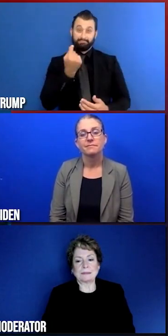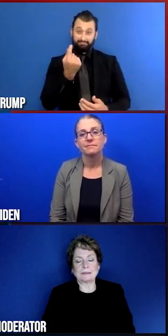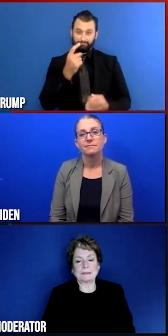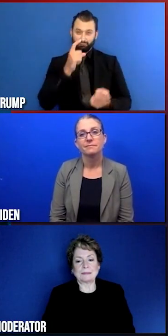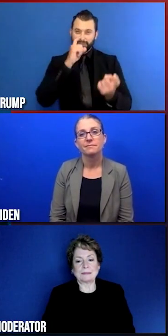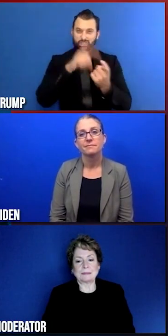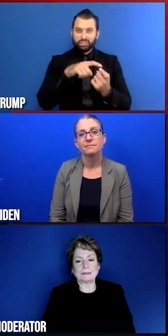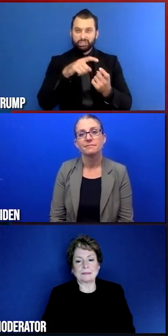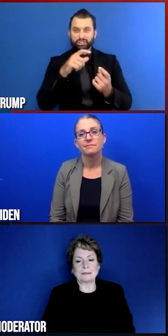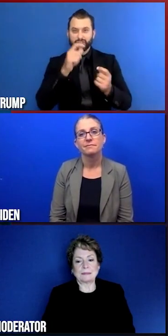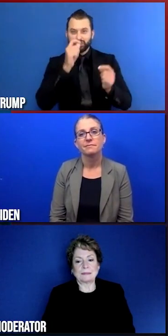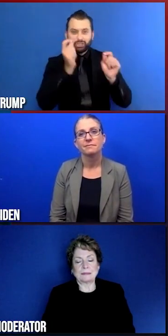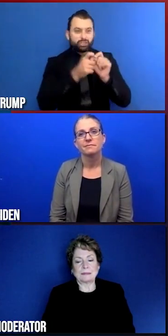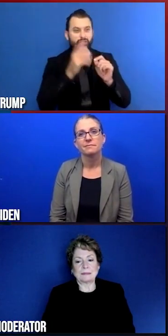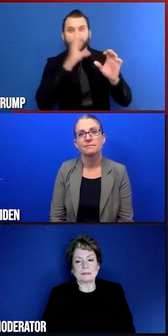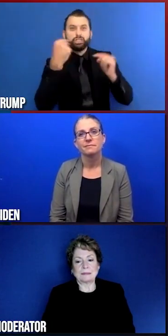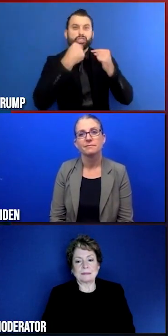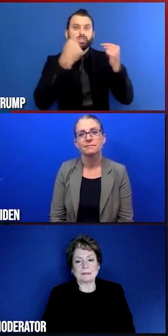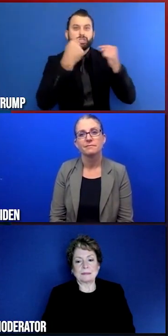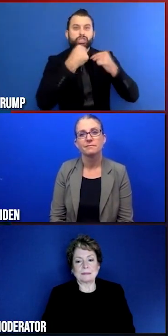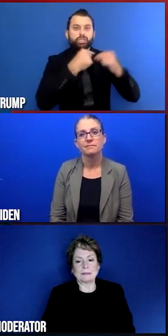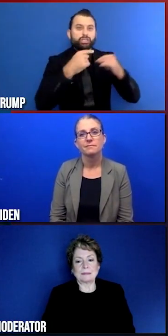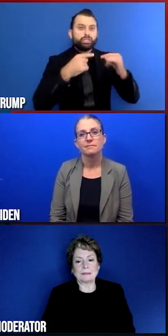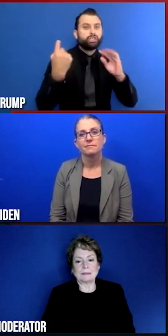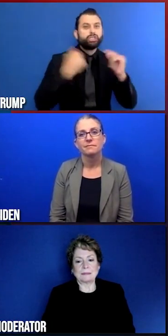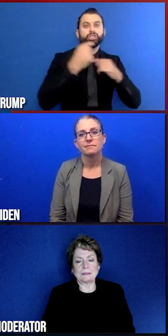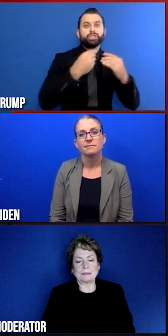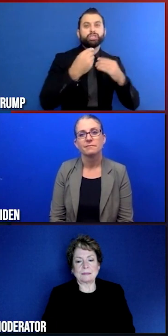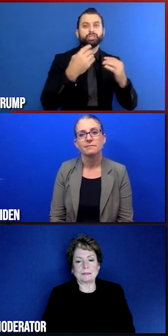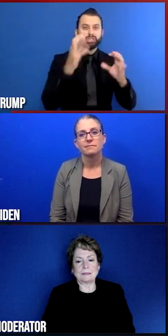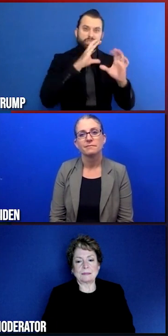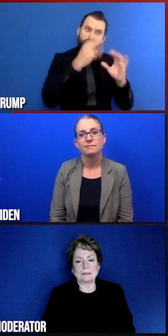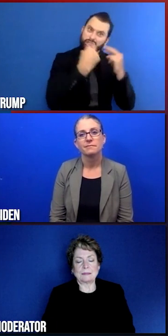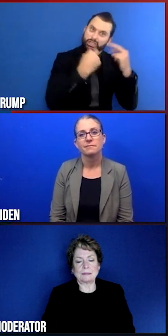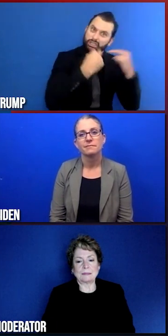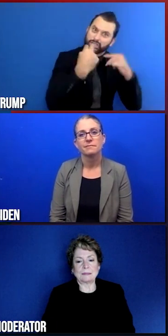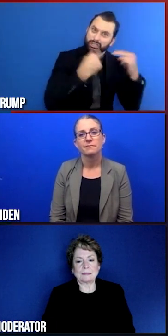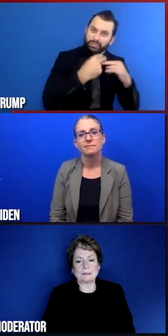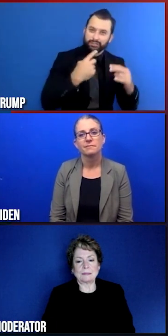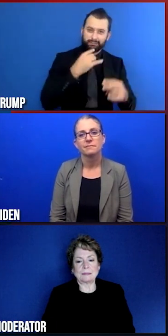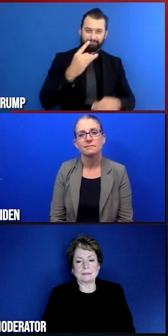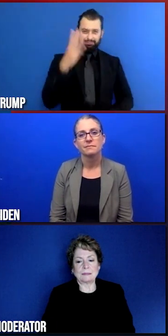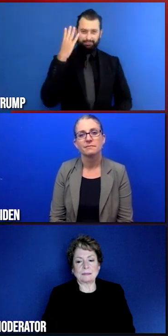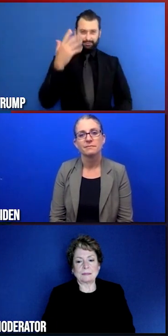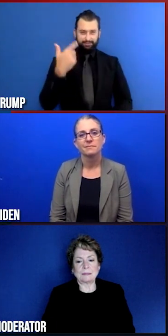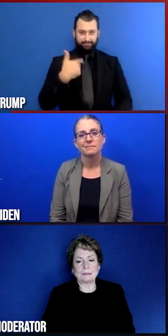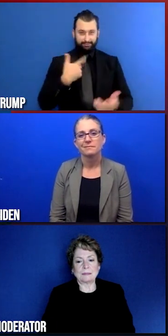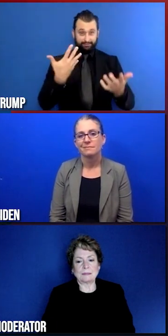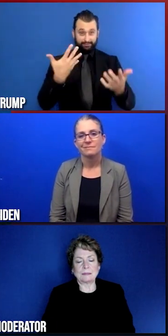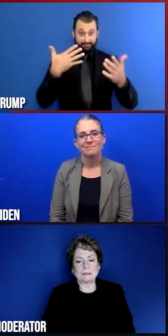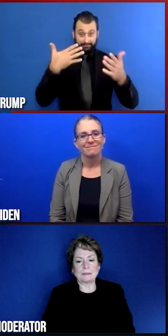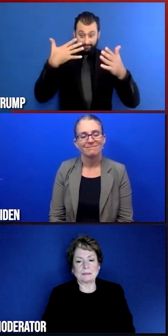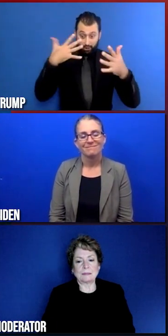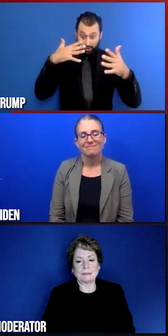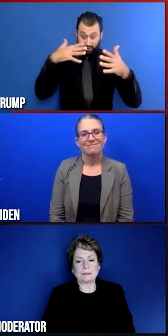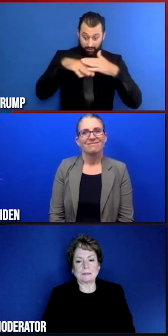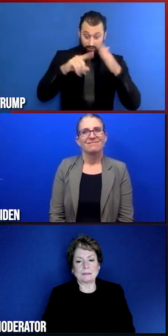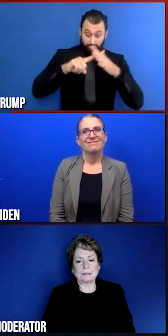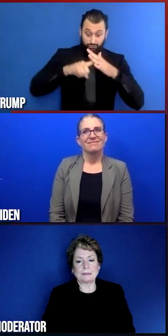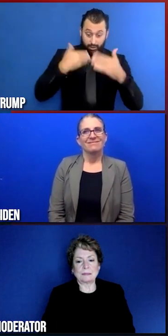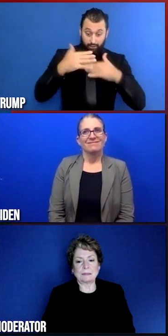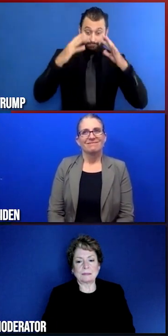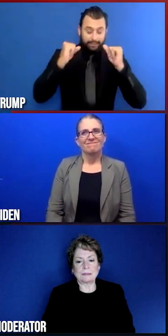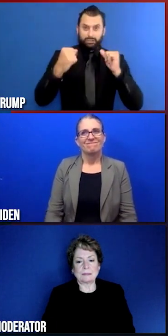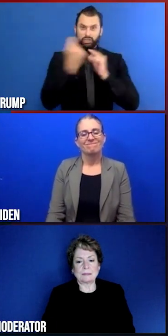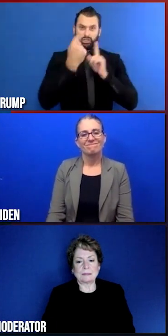elected. They spied on my campaign. No president should ever have to go through what I went through. Let me just say this.